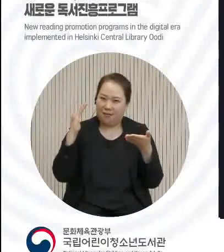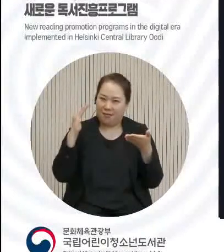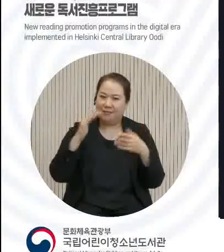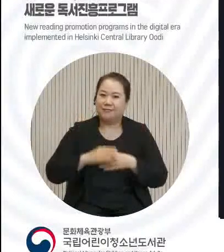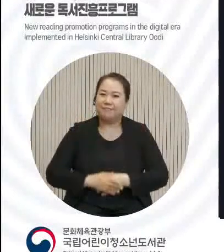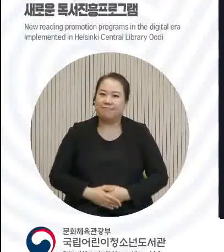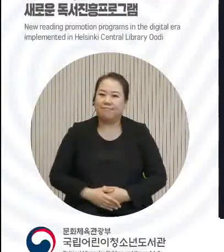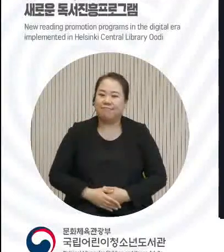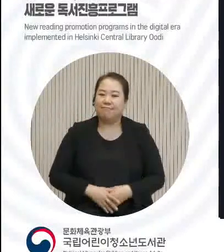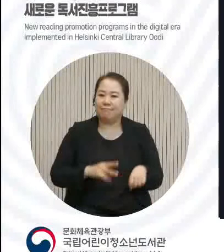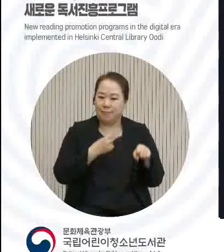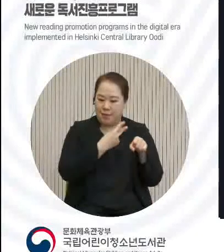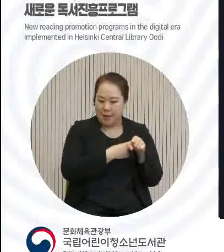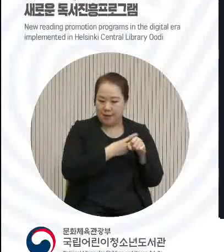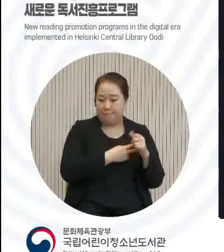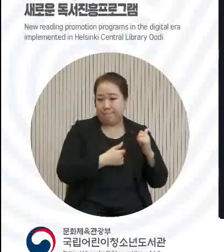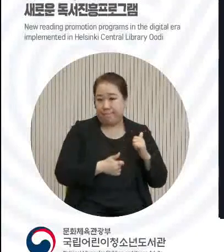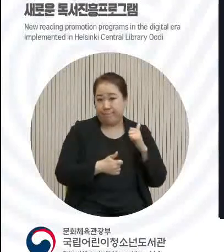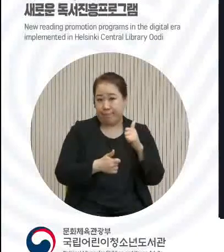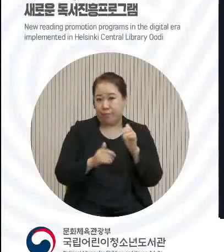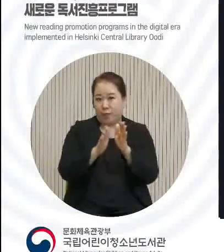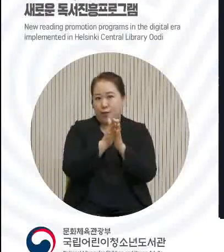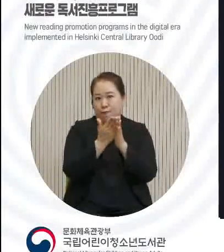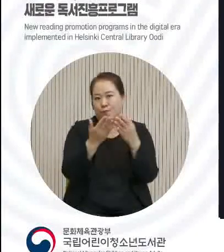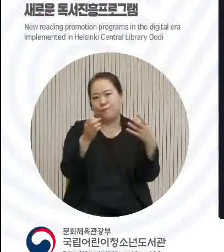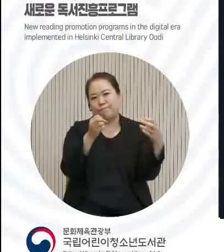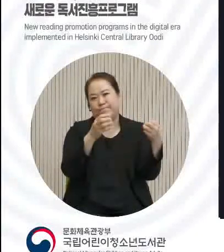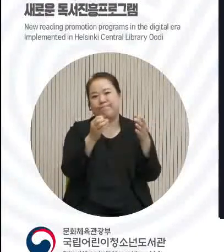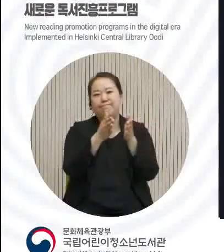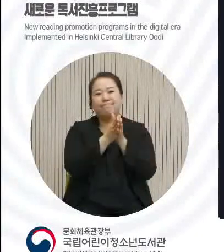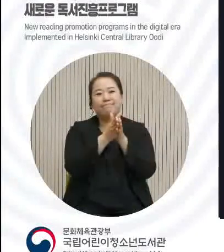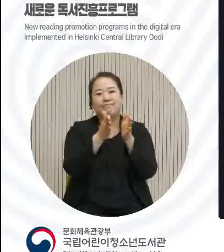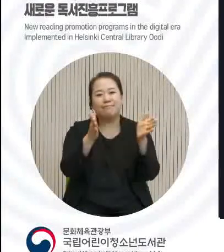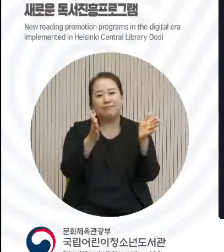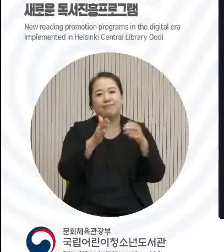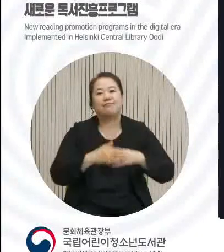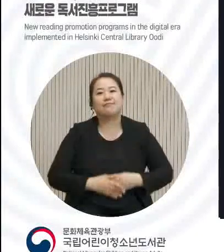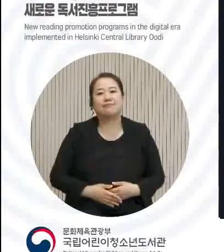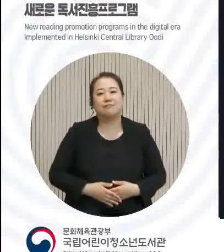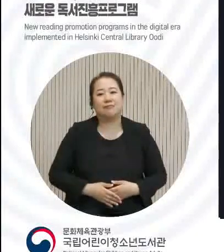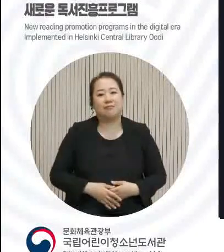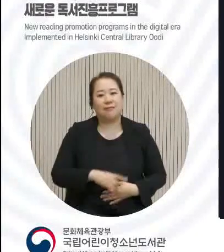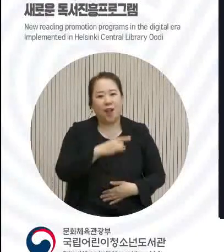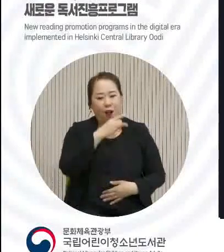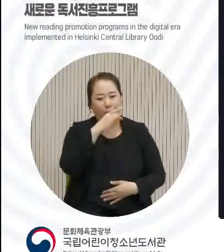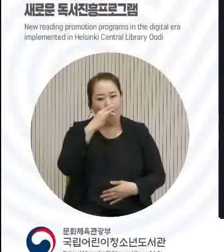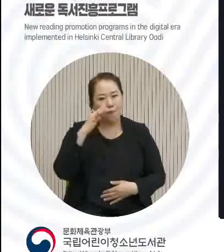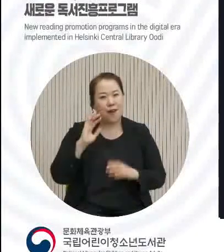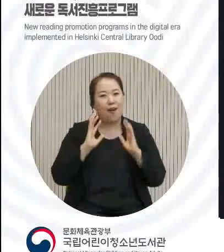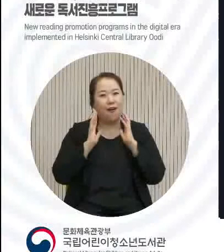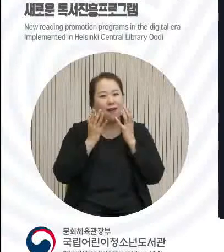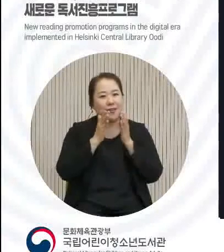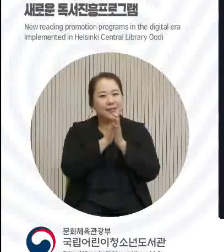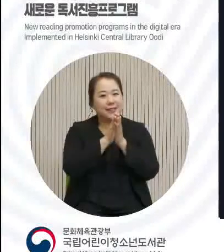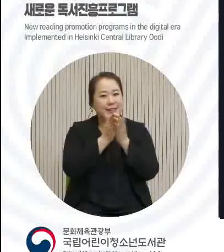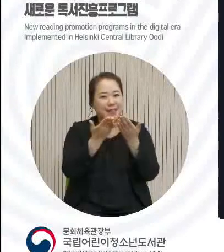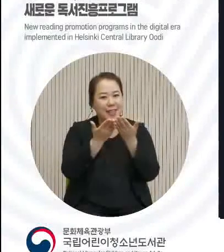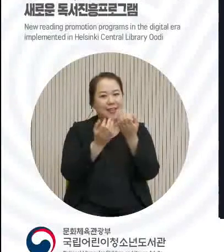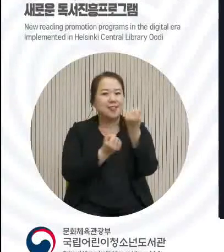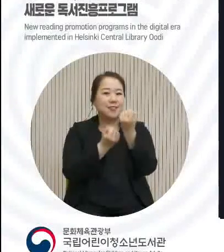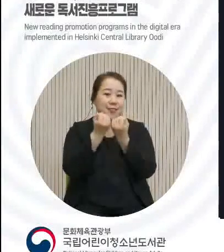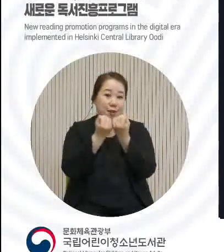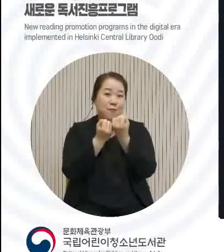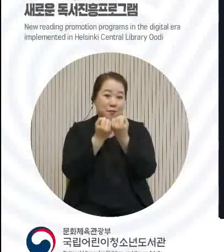give children a book talk, where they recommend and describe selected interesting books for them.